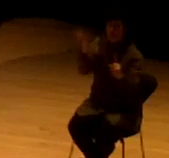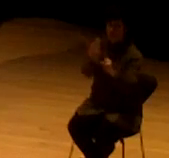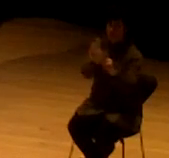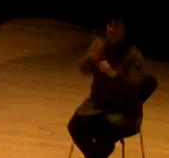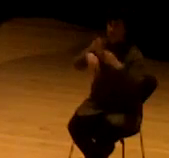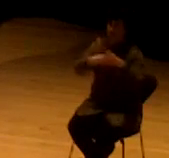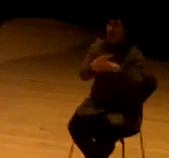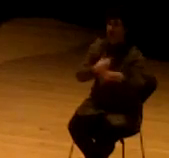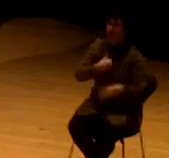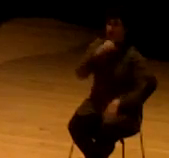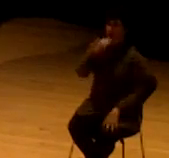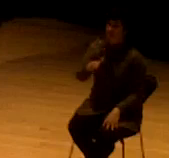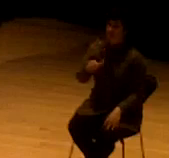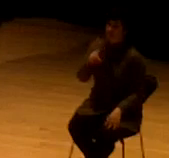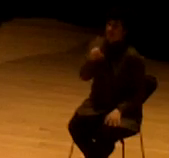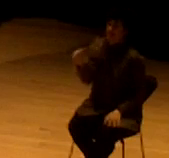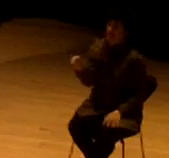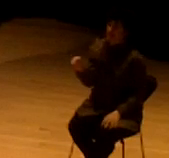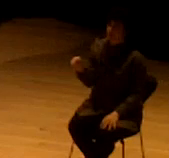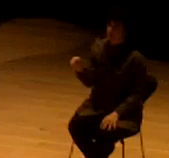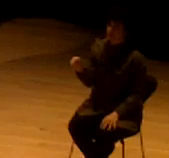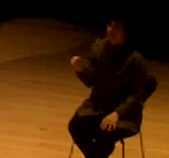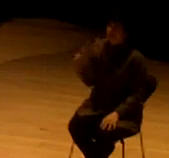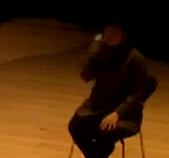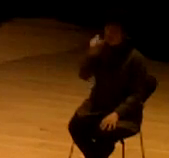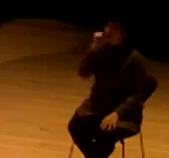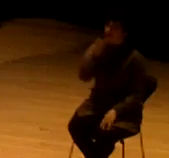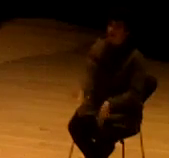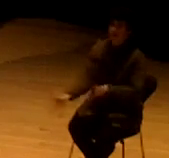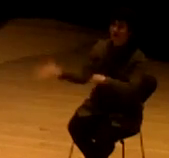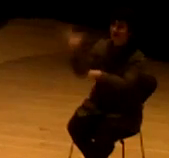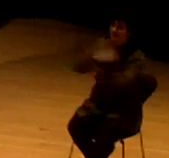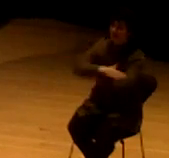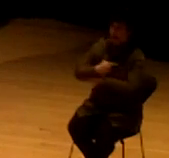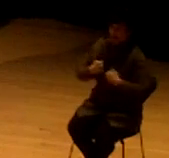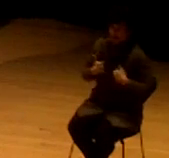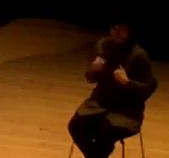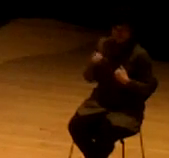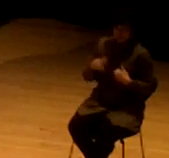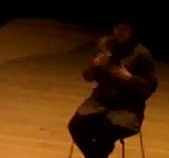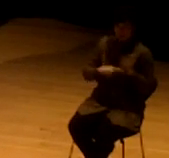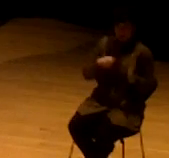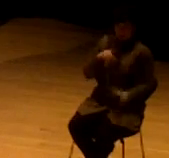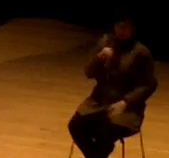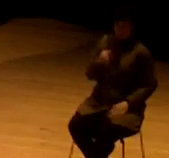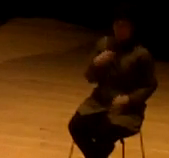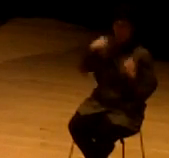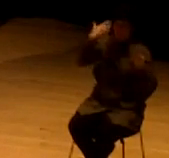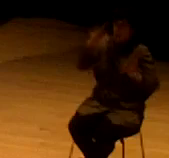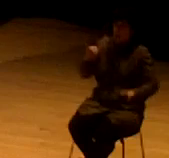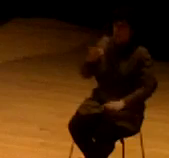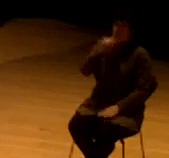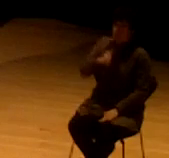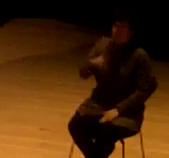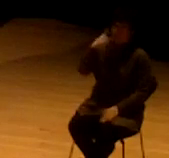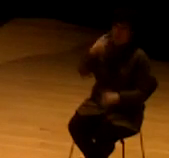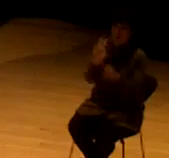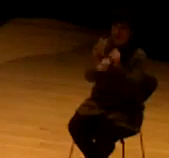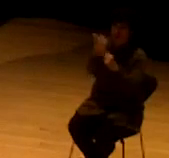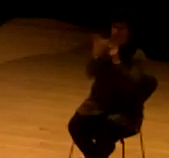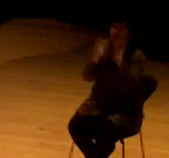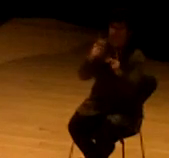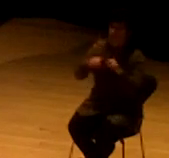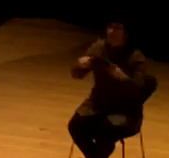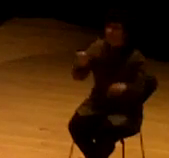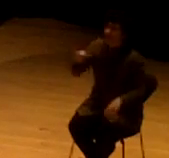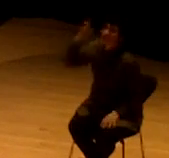you do it. I don't know. I mean, I do it. I don't know if that's true for anyone else. But it's just, you know, so when I went on stage, it was